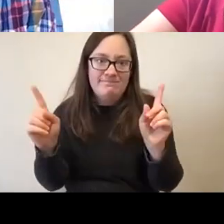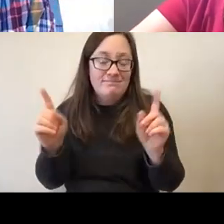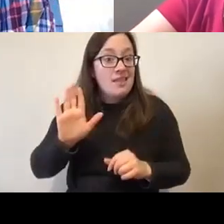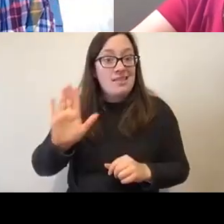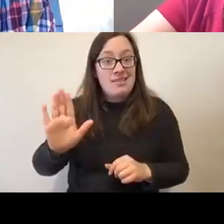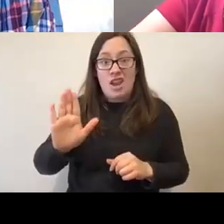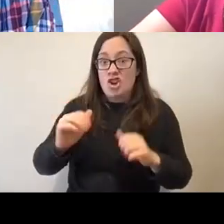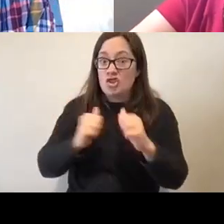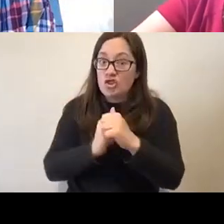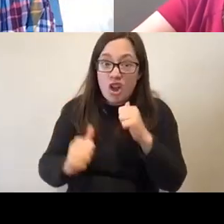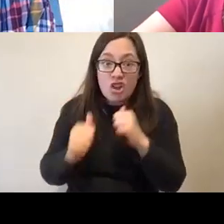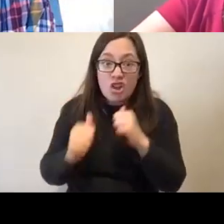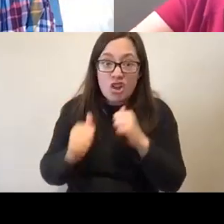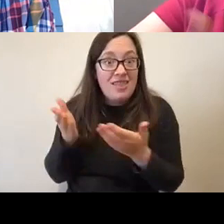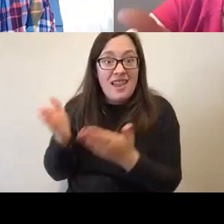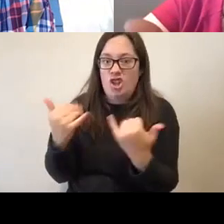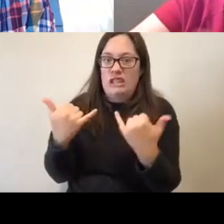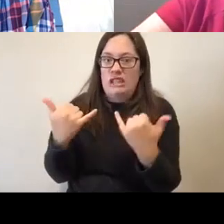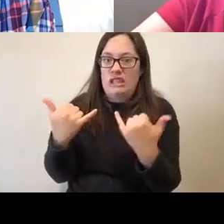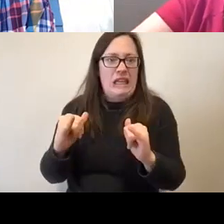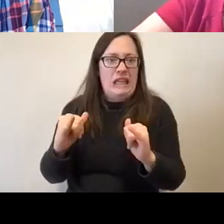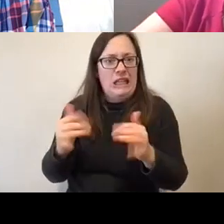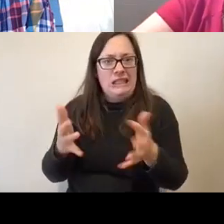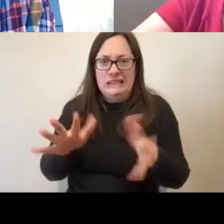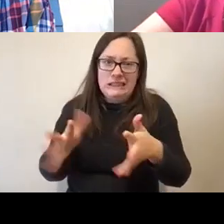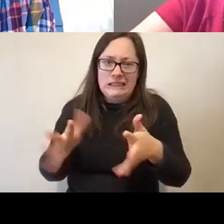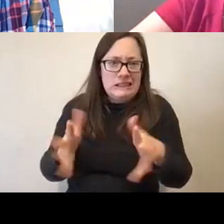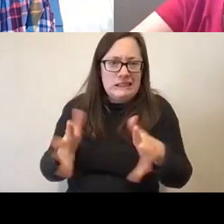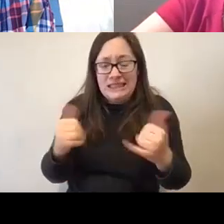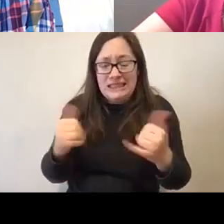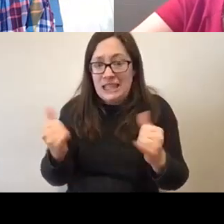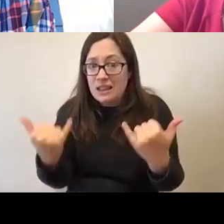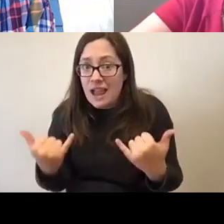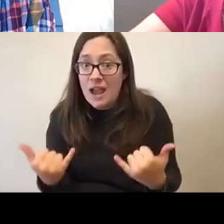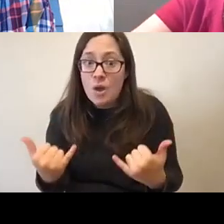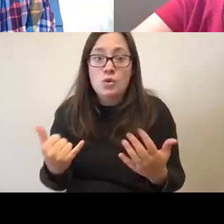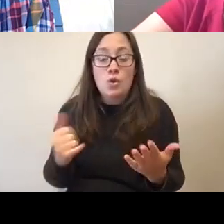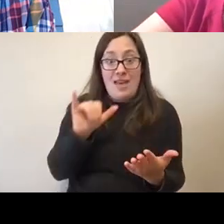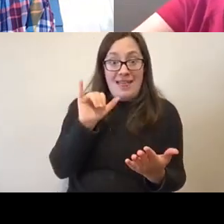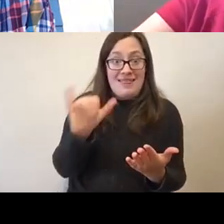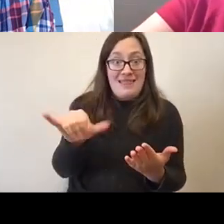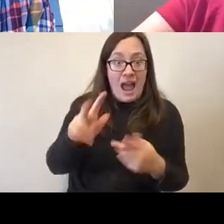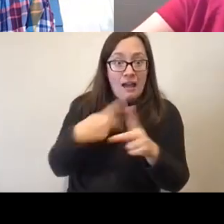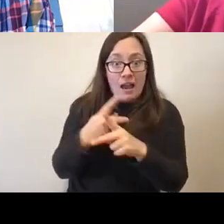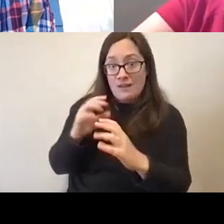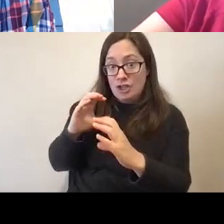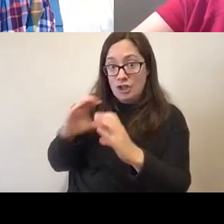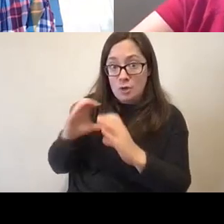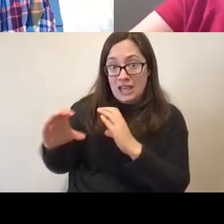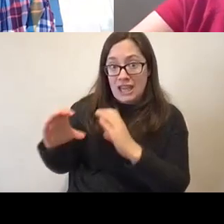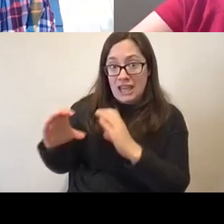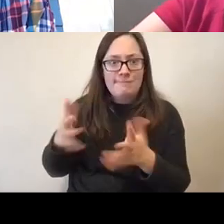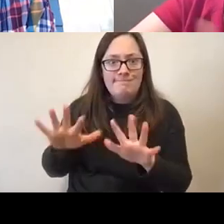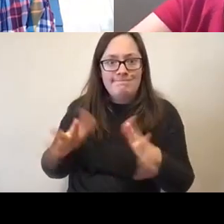years later. So like having that like FaceTime communication or like that video communication is difficult with some family